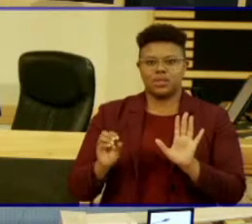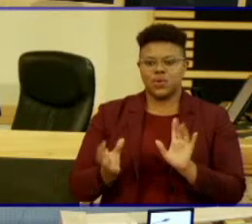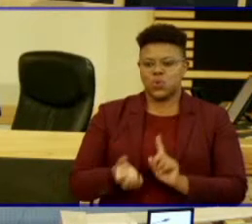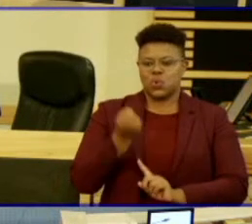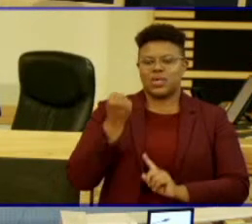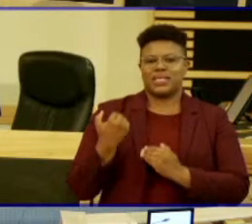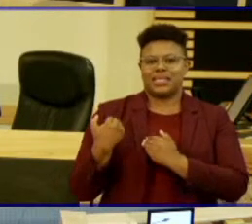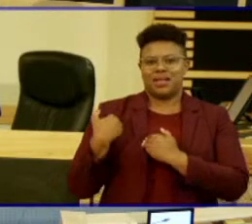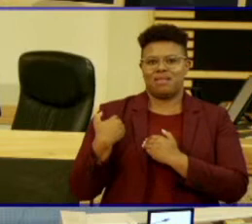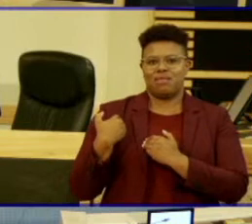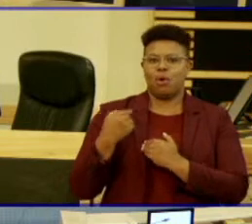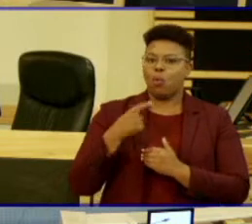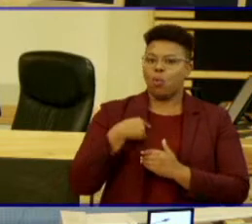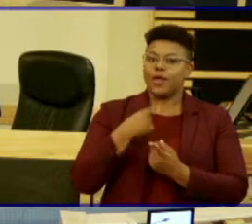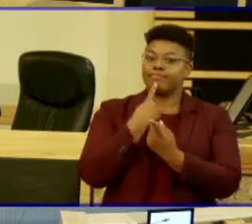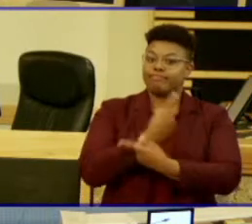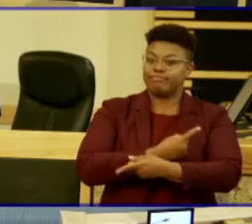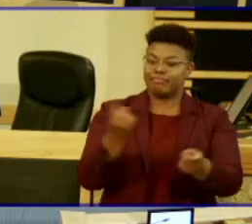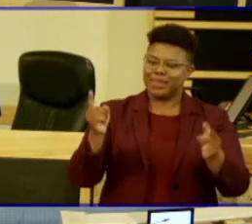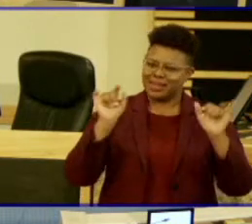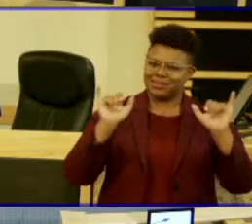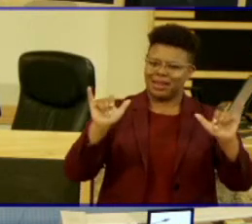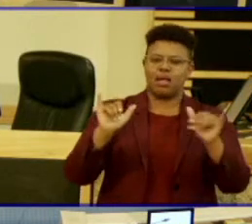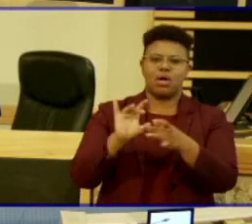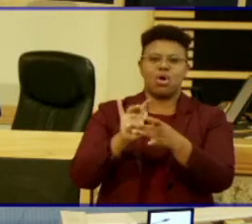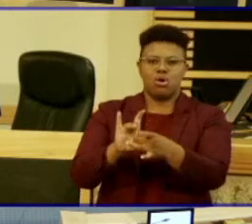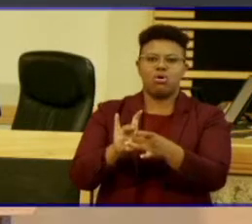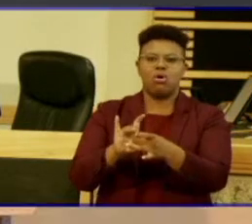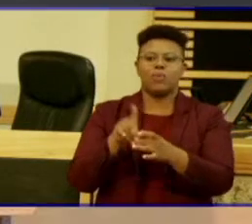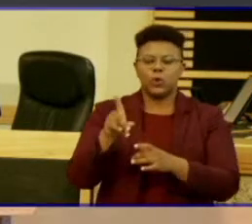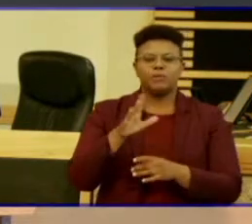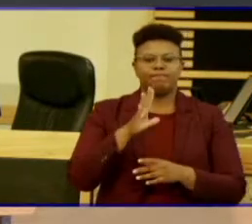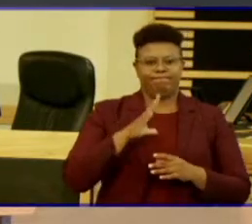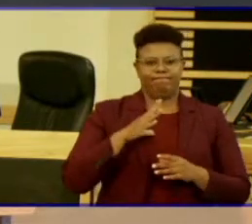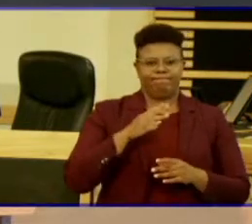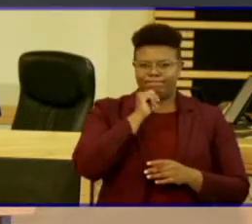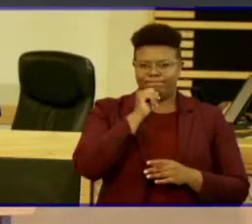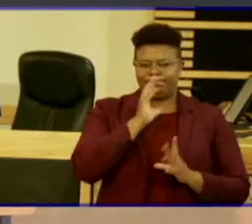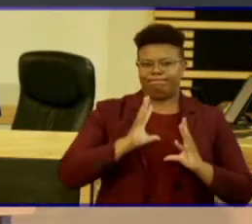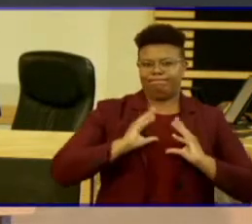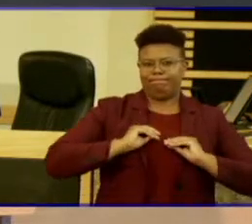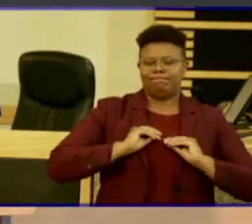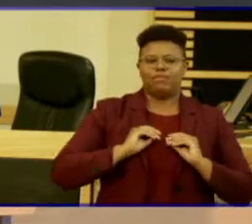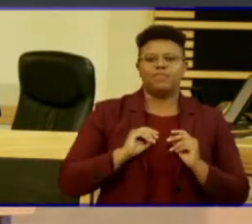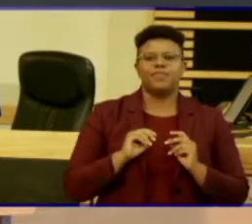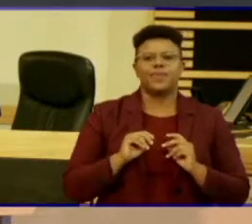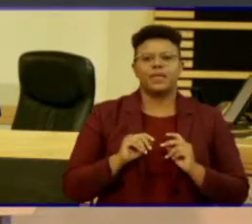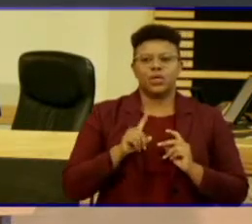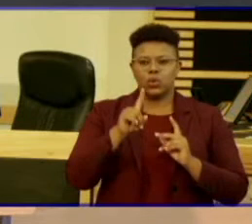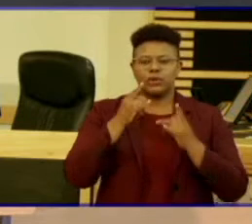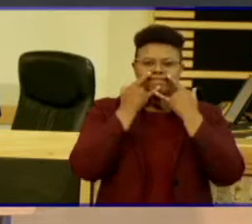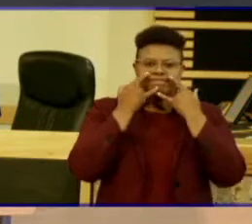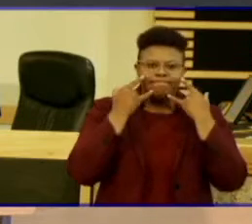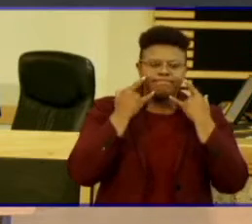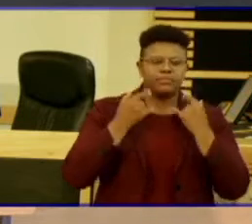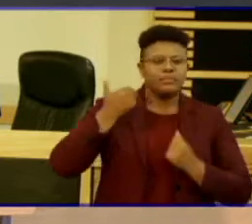the ones who stayed at home when we asked you to do so. You are the ones who have been wearing masks religiously, and